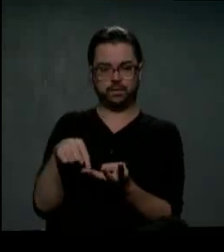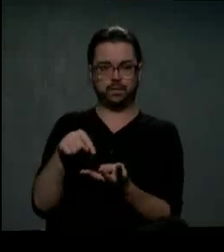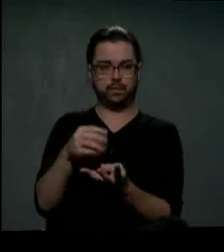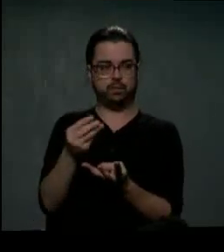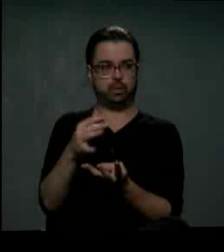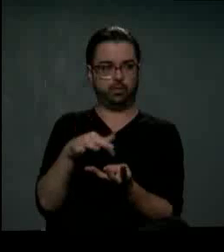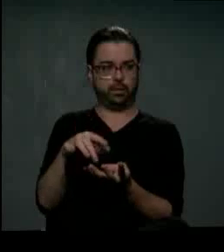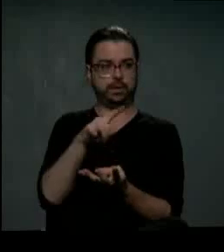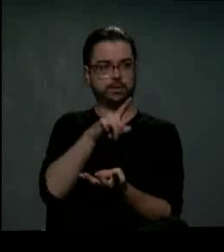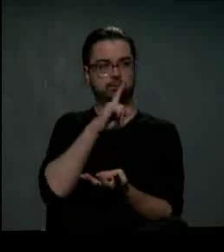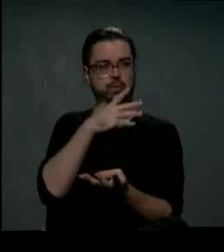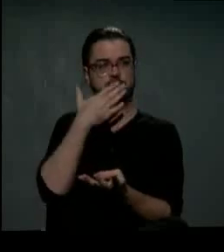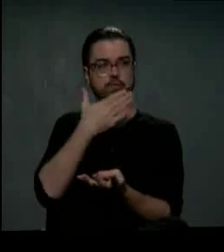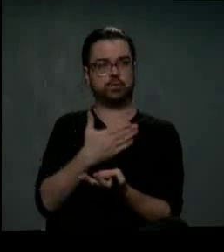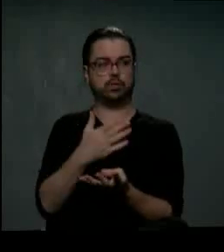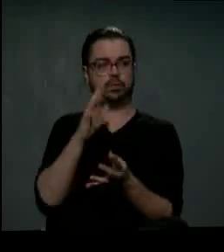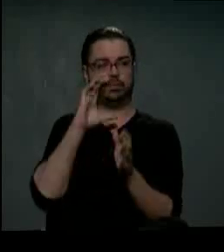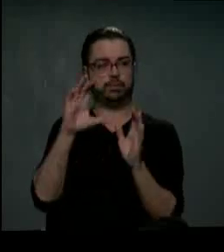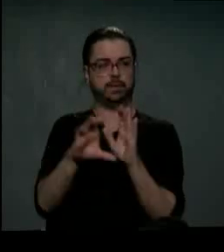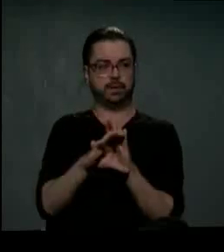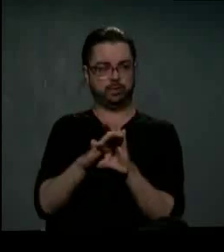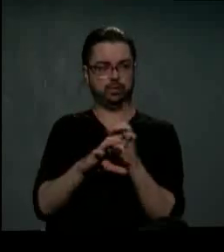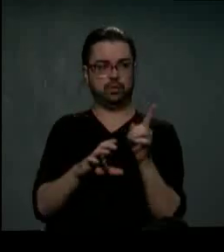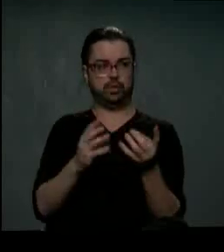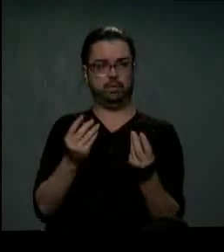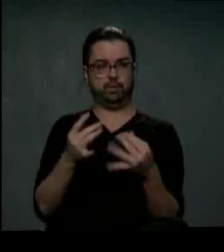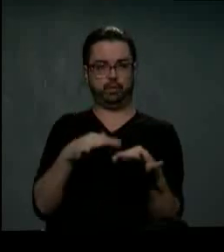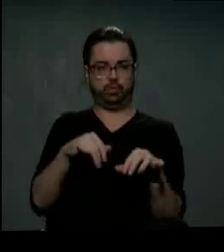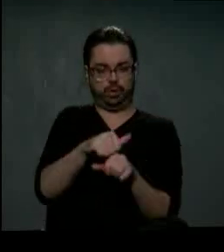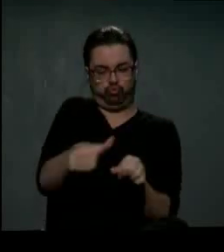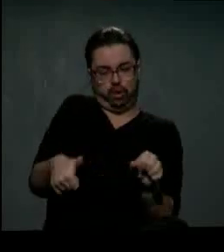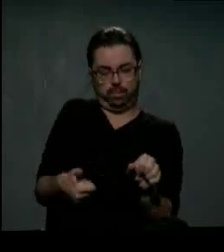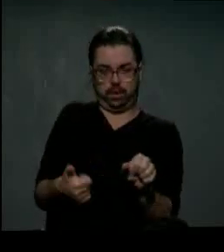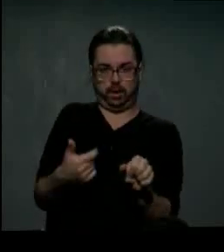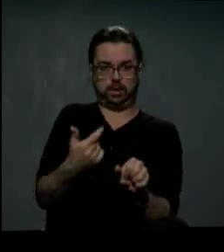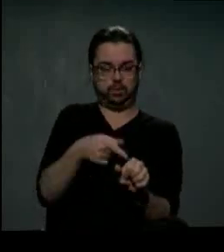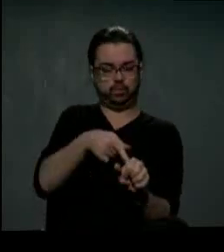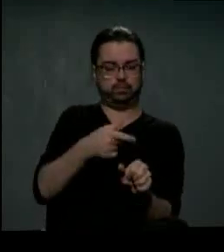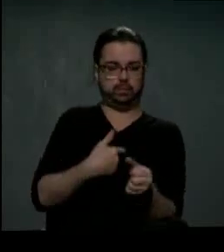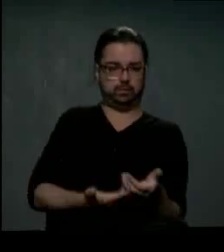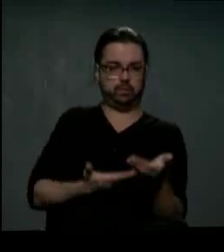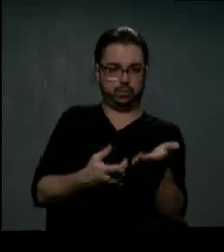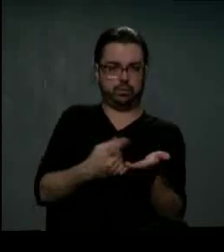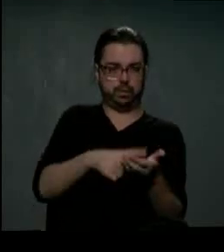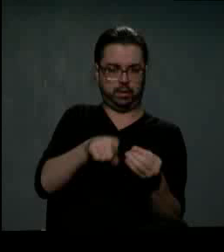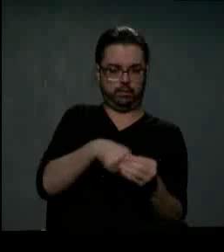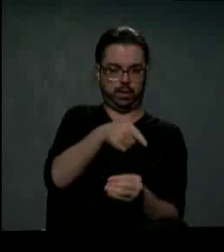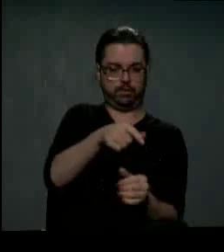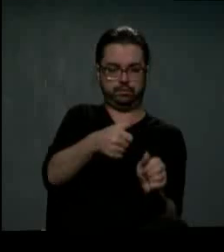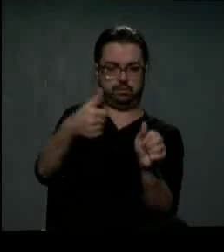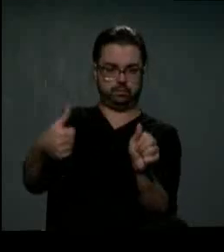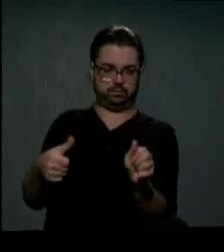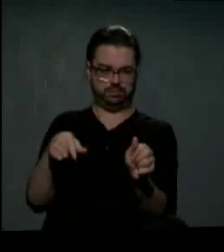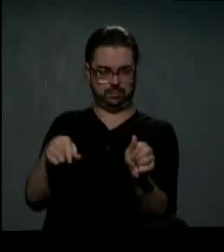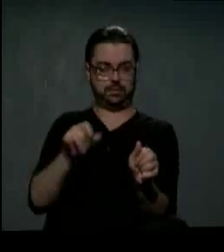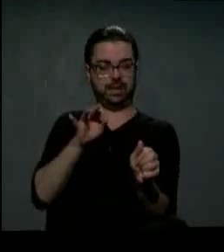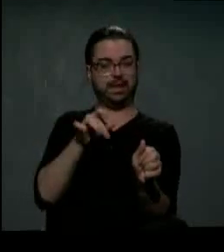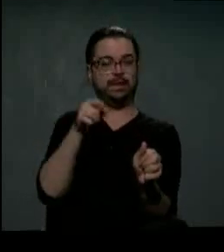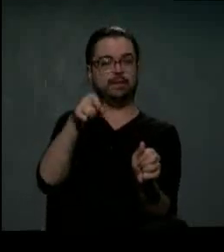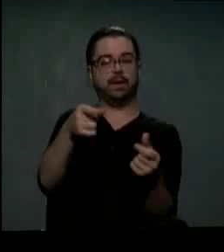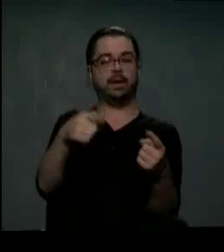good picture of the property right behind the proposed property. If A Street was widened 4